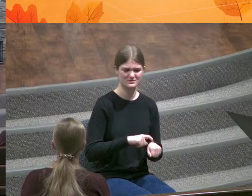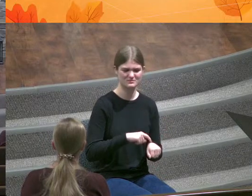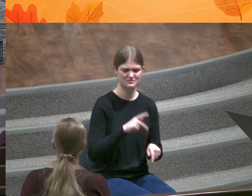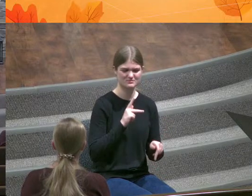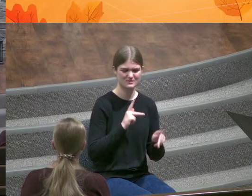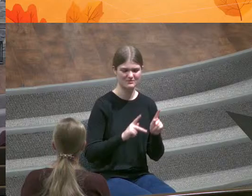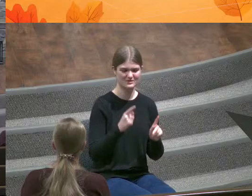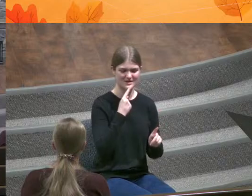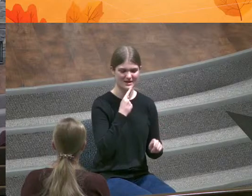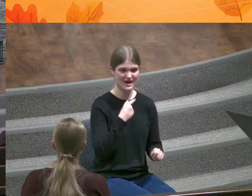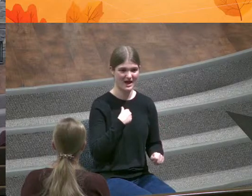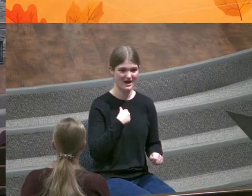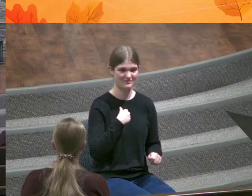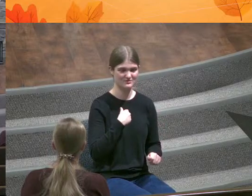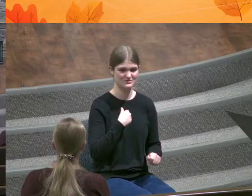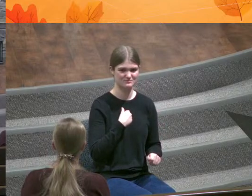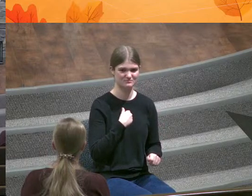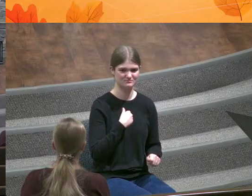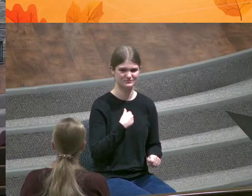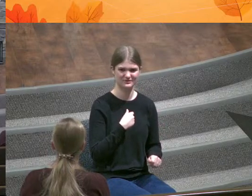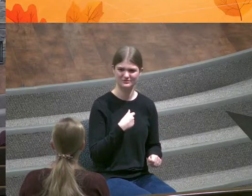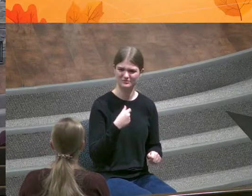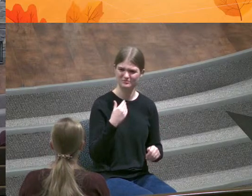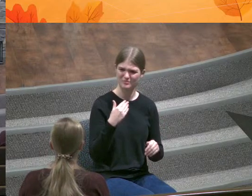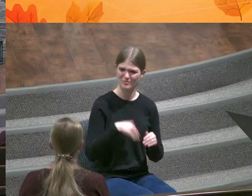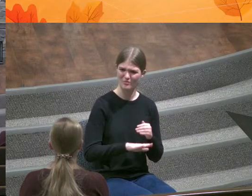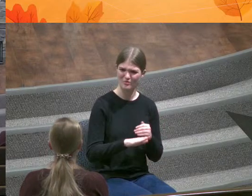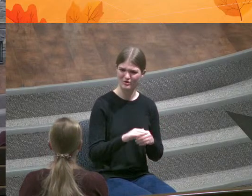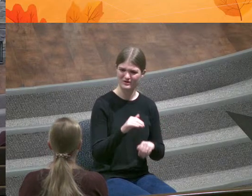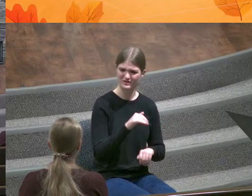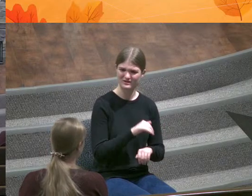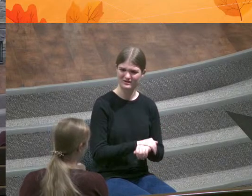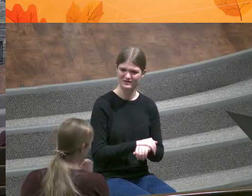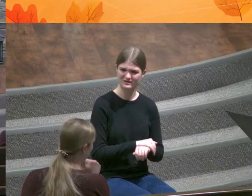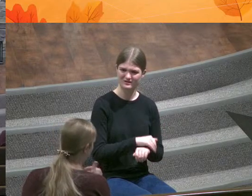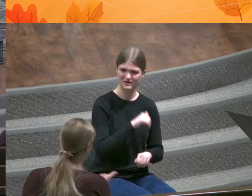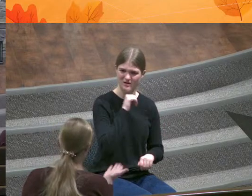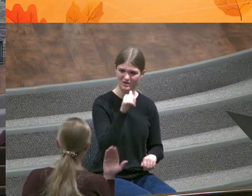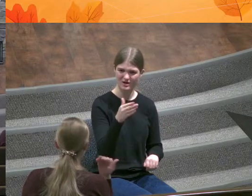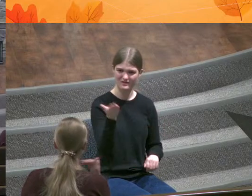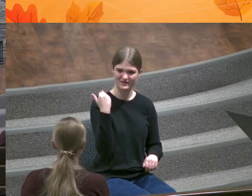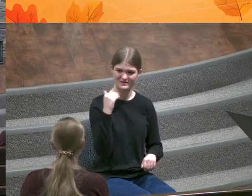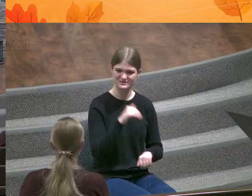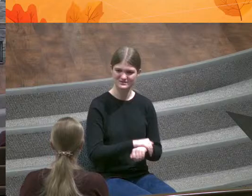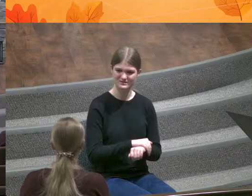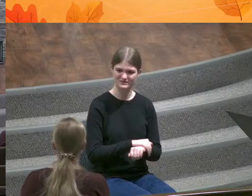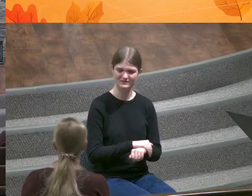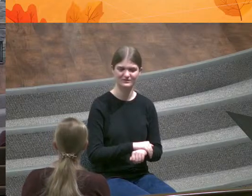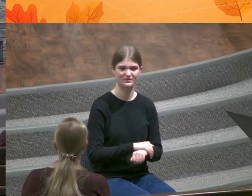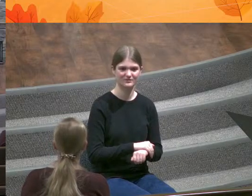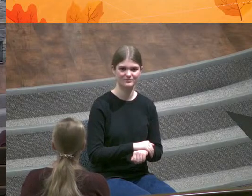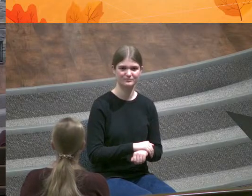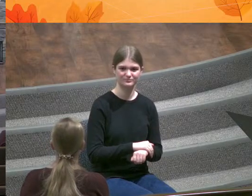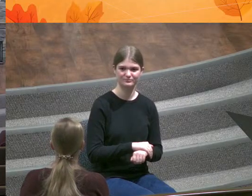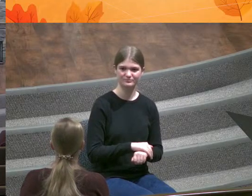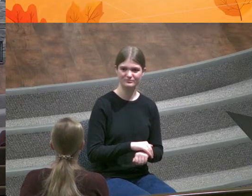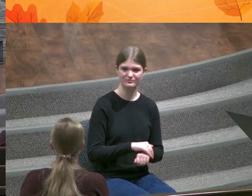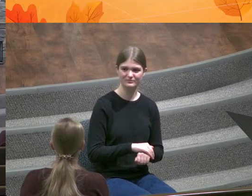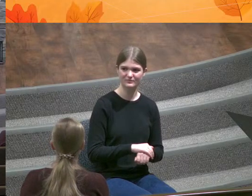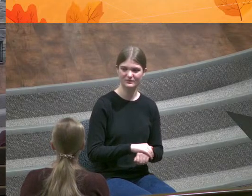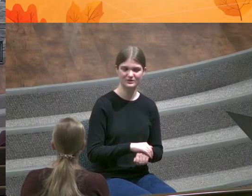That's about what that would be. Listen, you got to work a lot harder to believe in what we're being told now than what Scripture tells